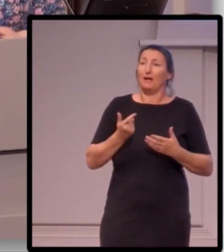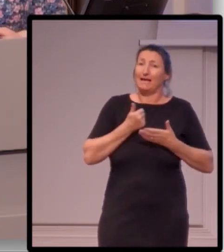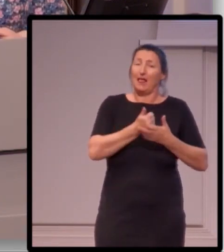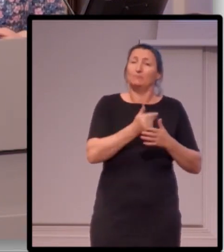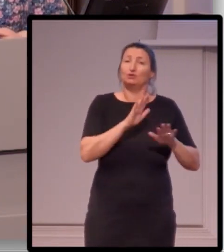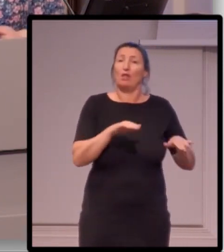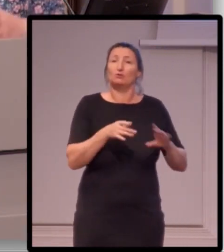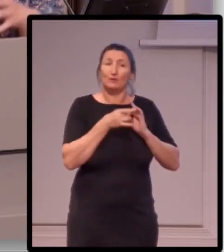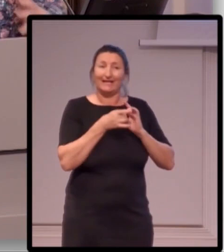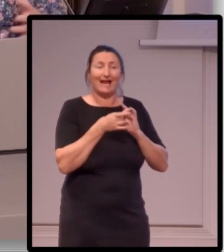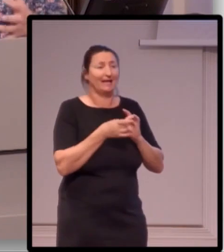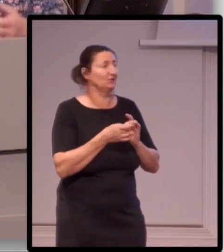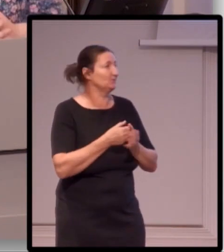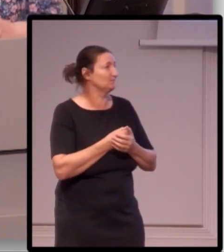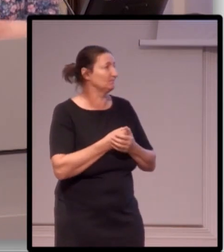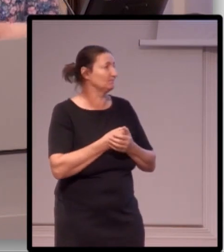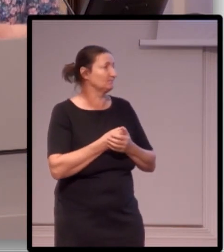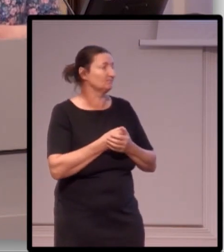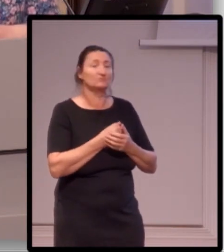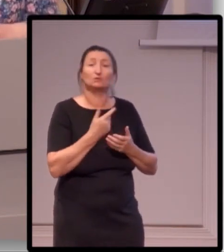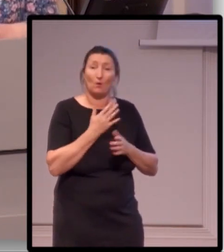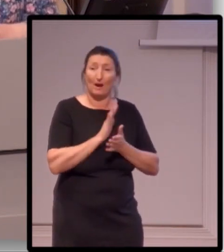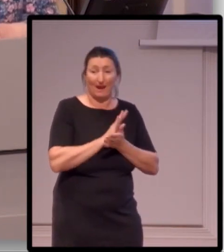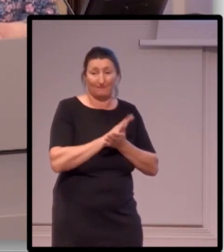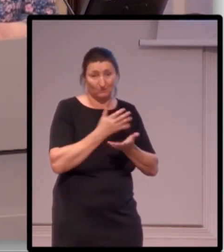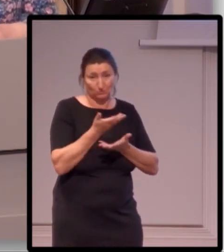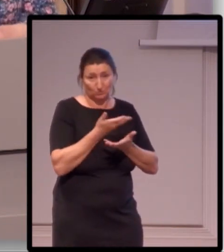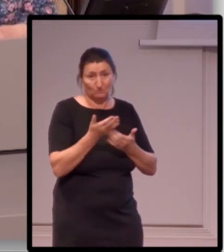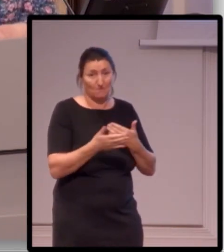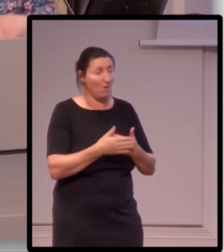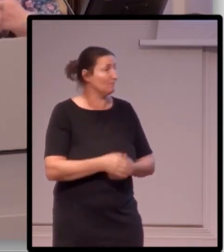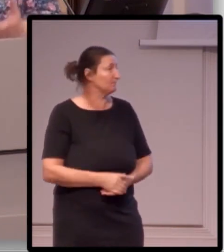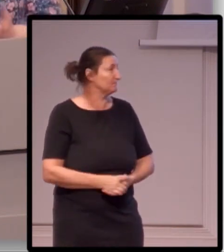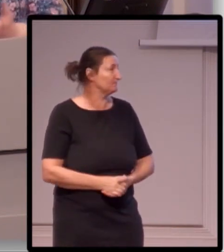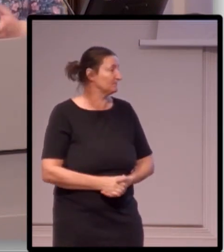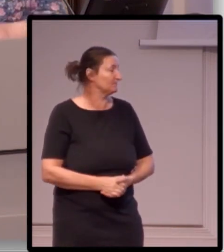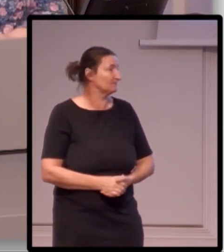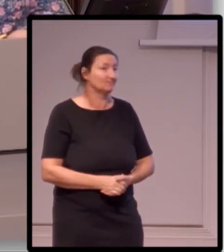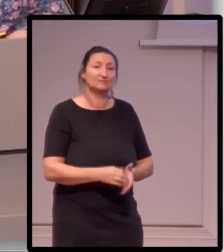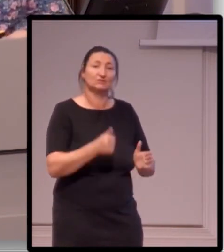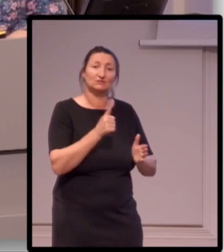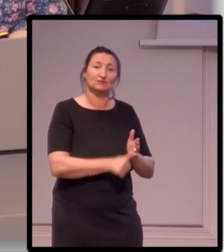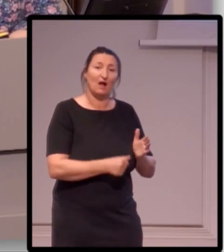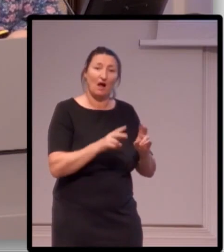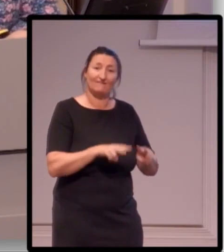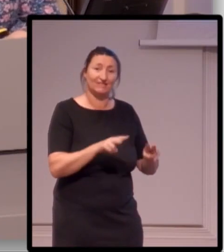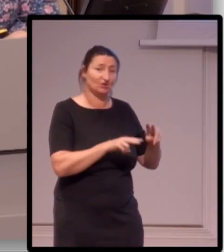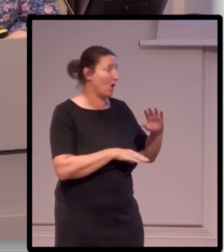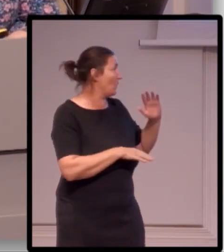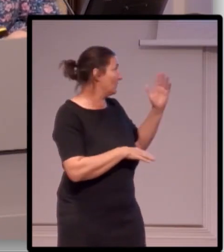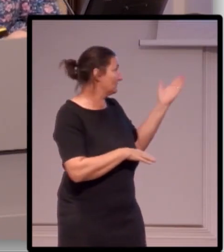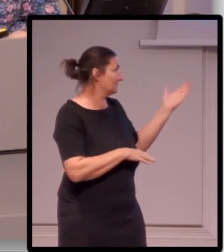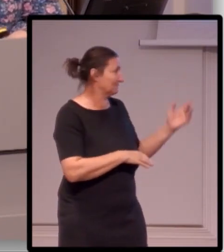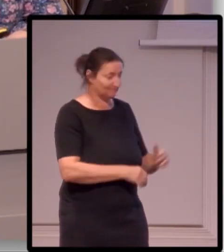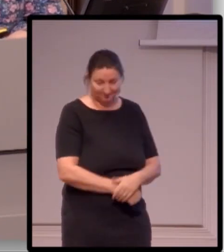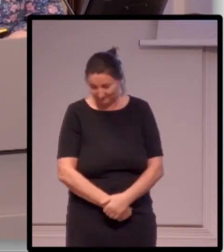So if anybody wants to find out more about that, then I'm happy to speak about that at the end. But to start, we should have a video from the children